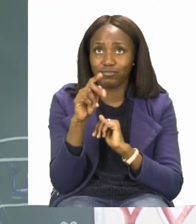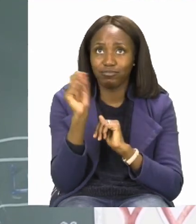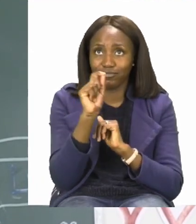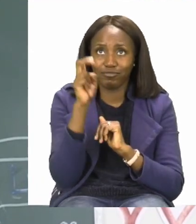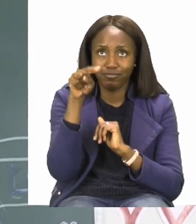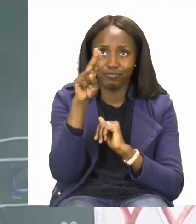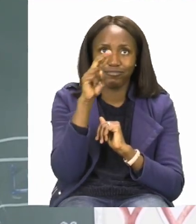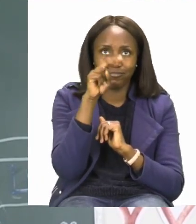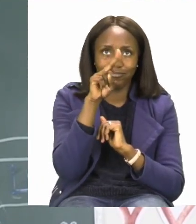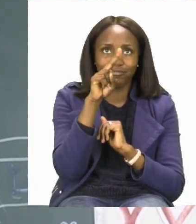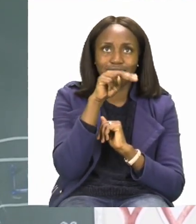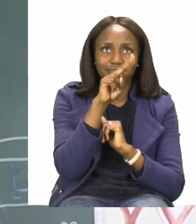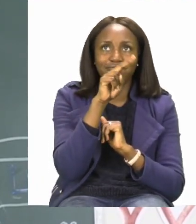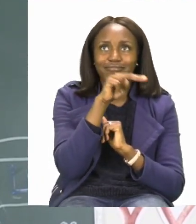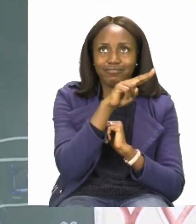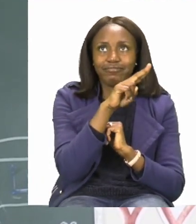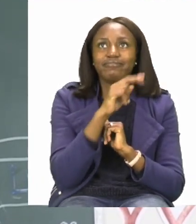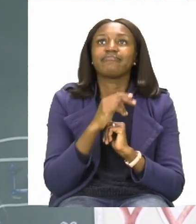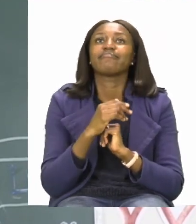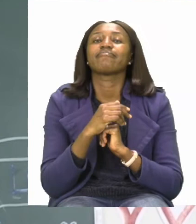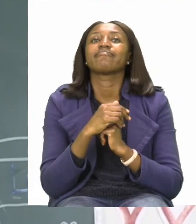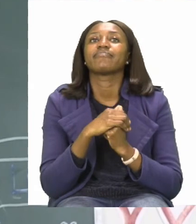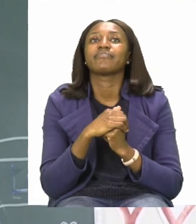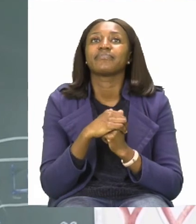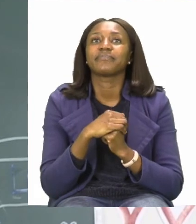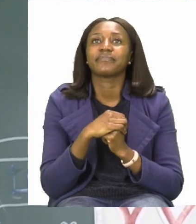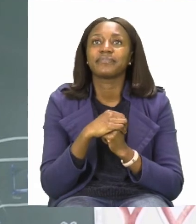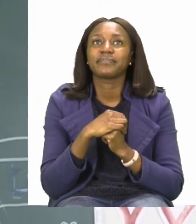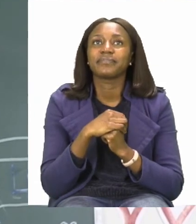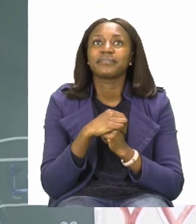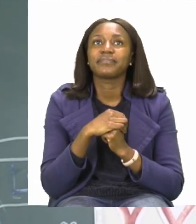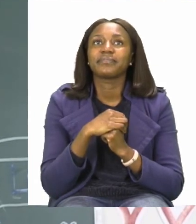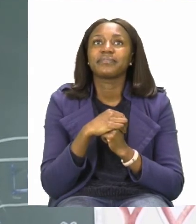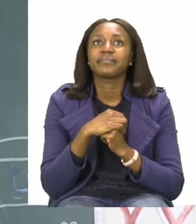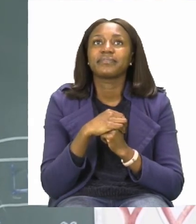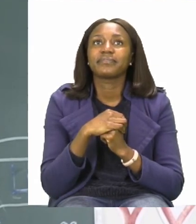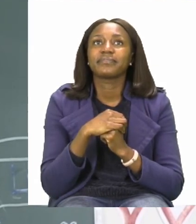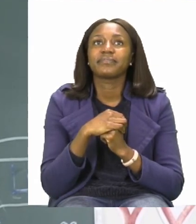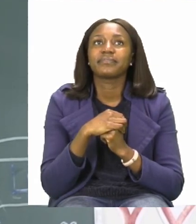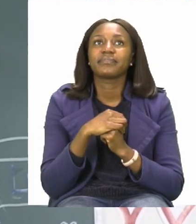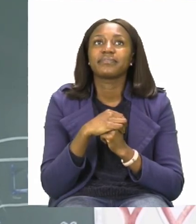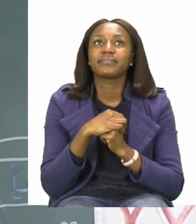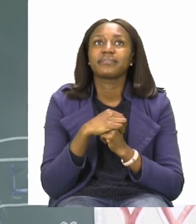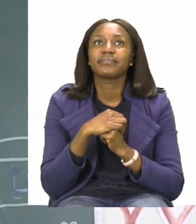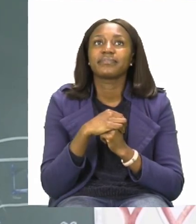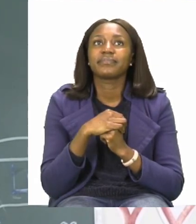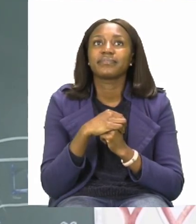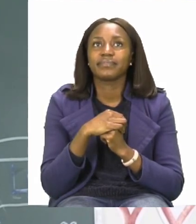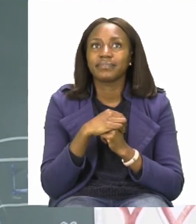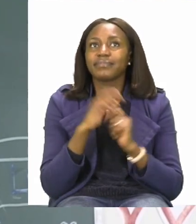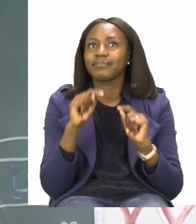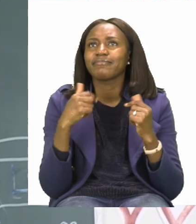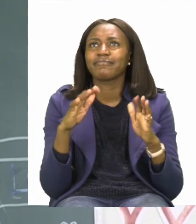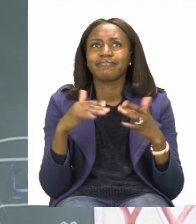first digit of every number is a unit. There we go. So what I will start by